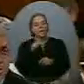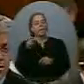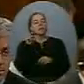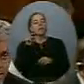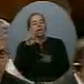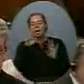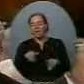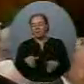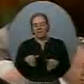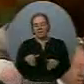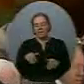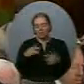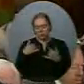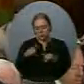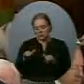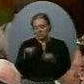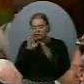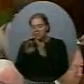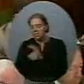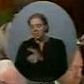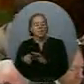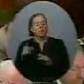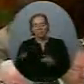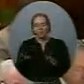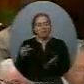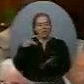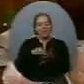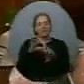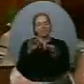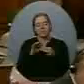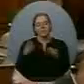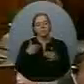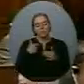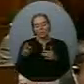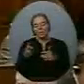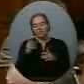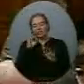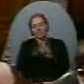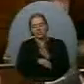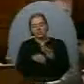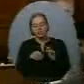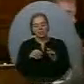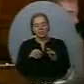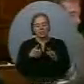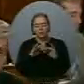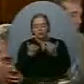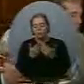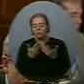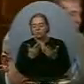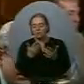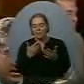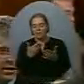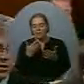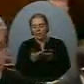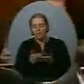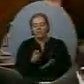explain why the paper trail was hidden from the Auditor General. Now, the Auditor General said the rules were broken and Parliament must investigate. So will he